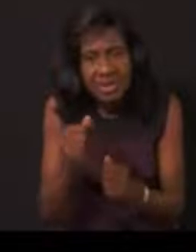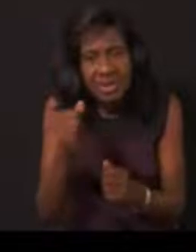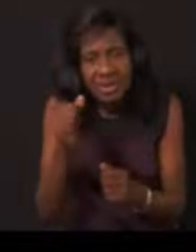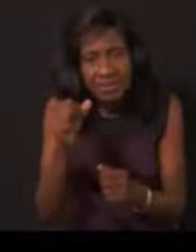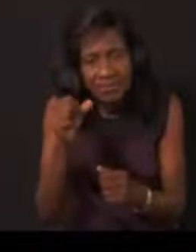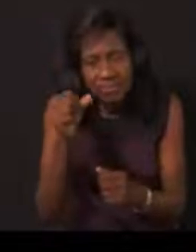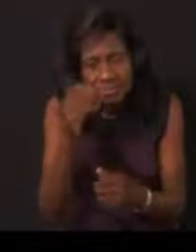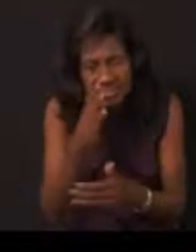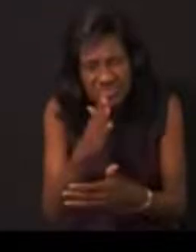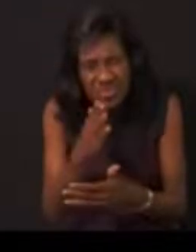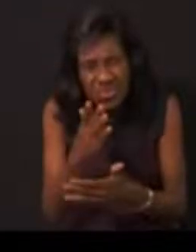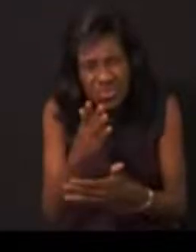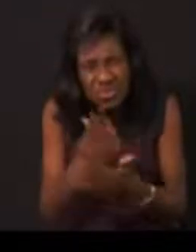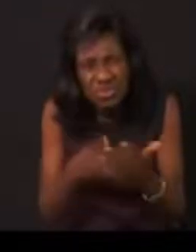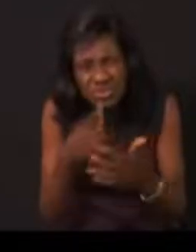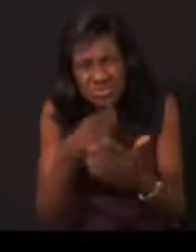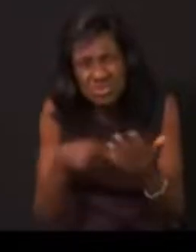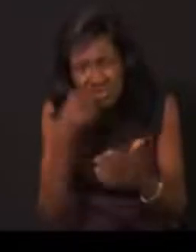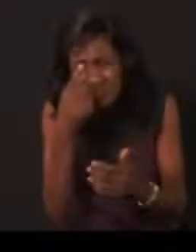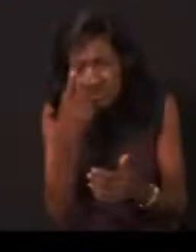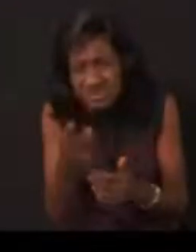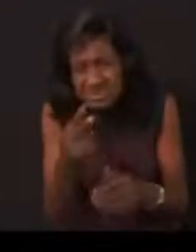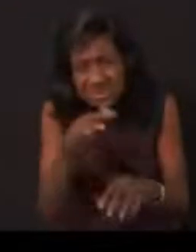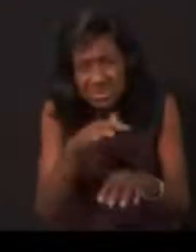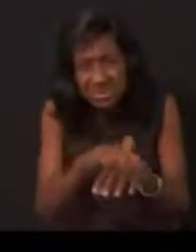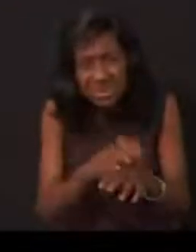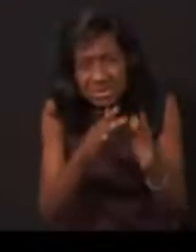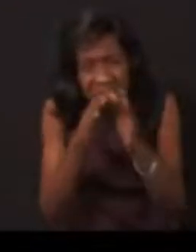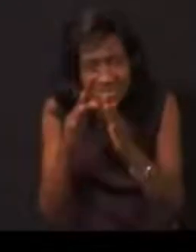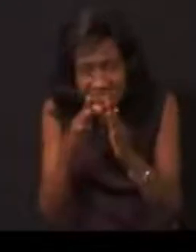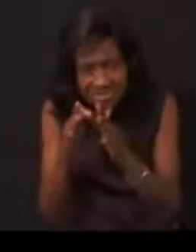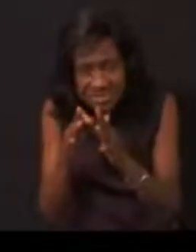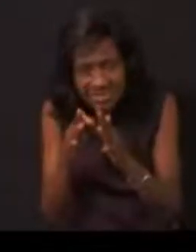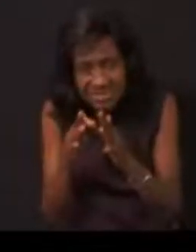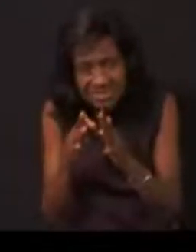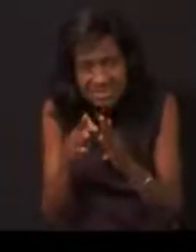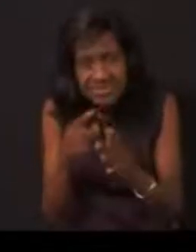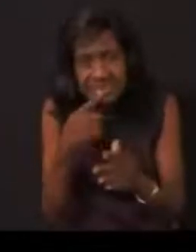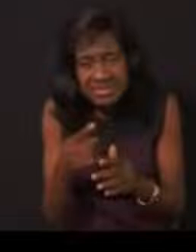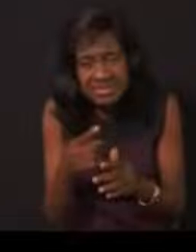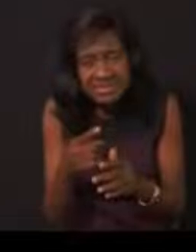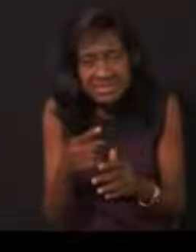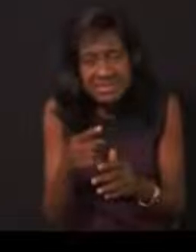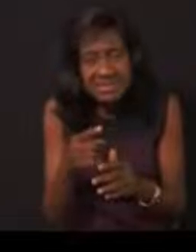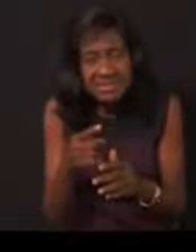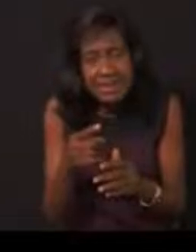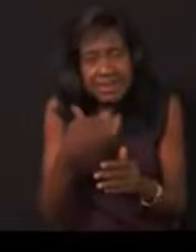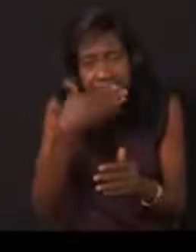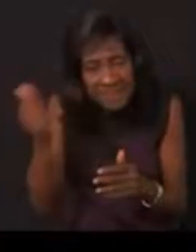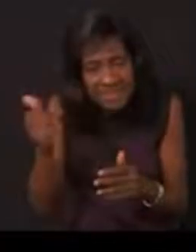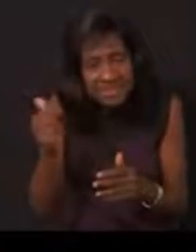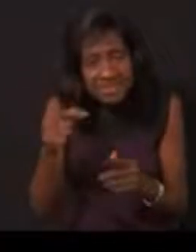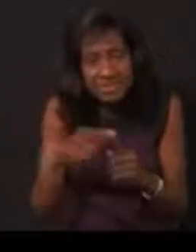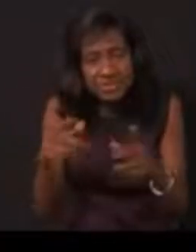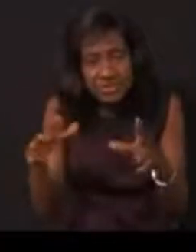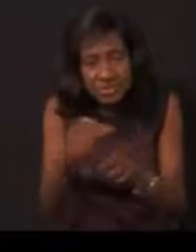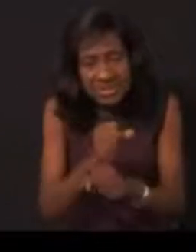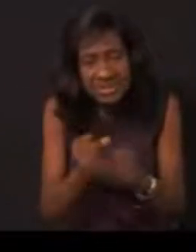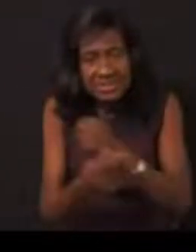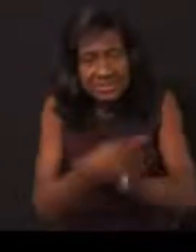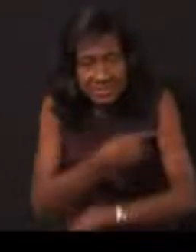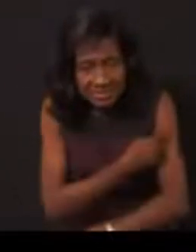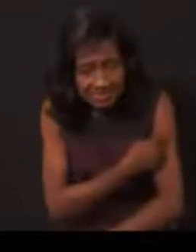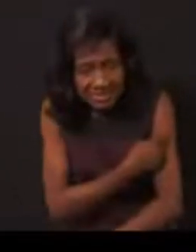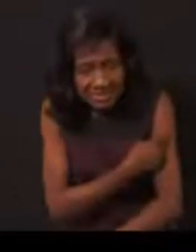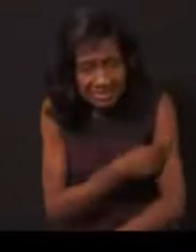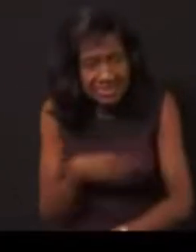misinformation on social media, it comes down heavily in favor of taking the vaccines. We care about